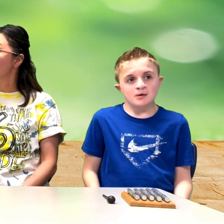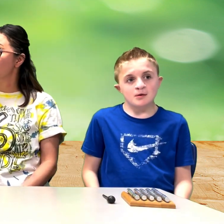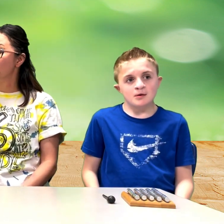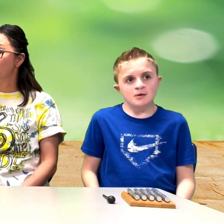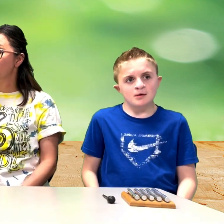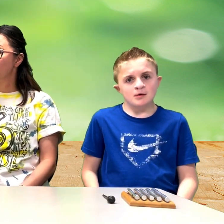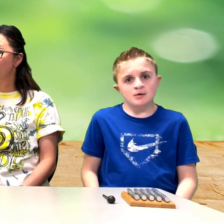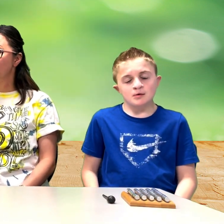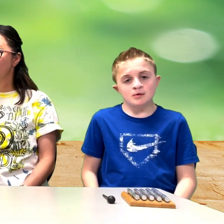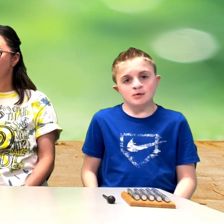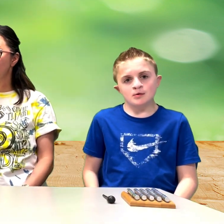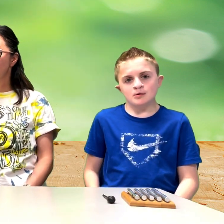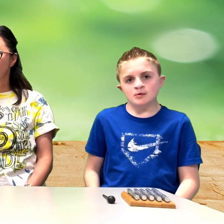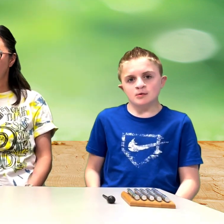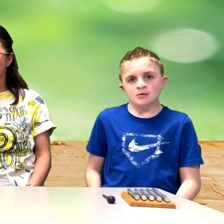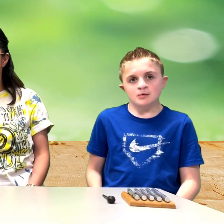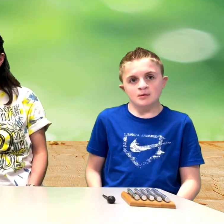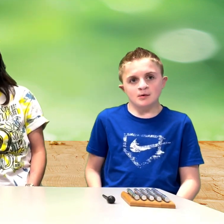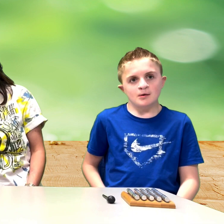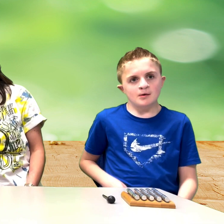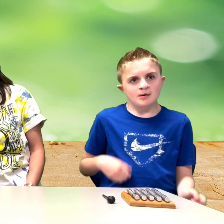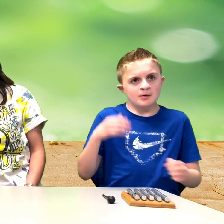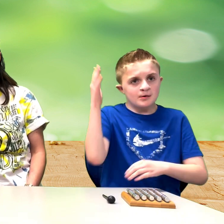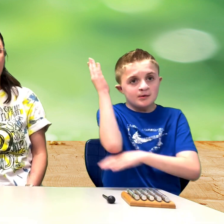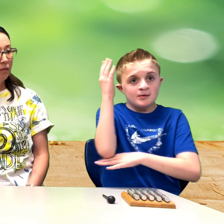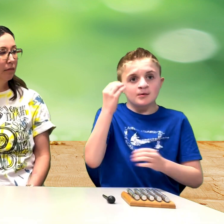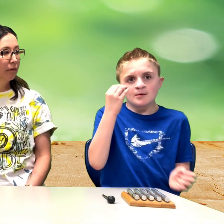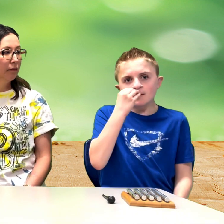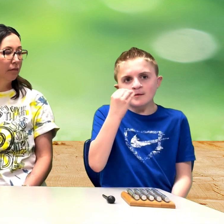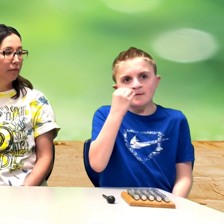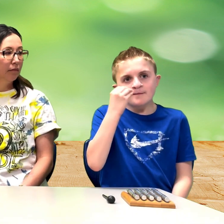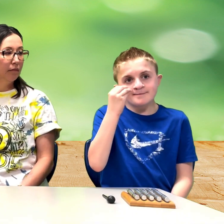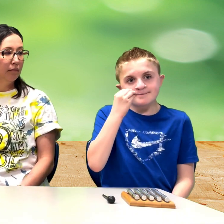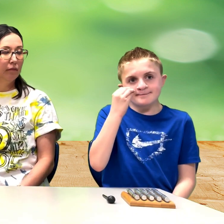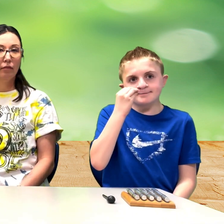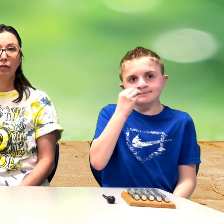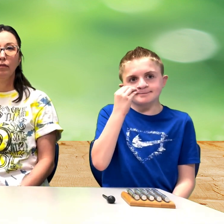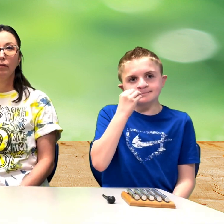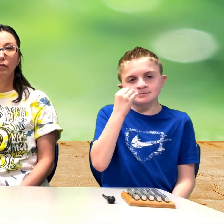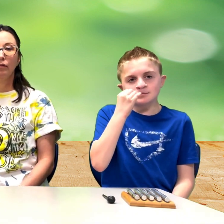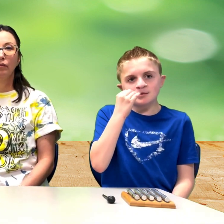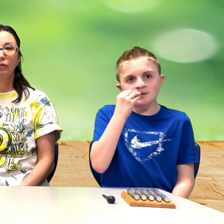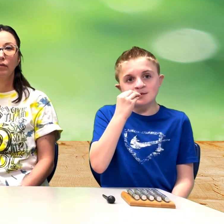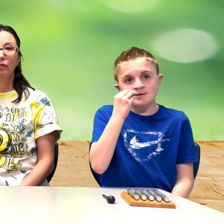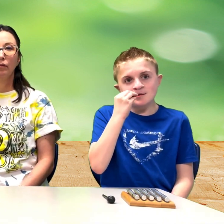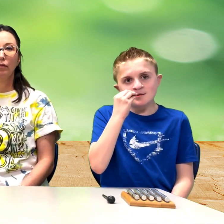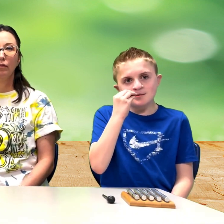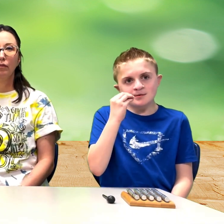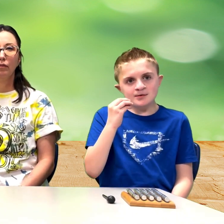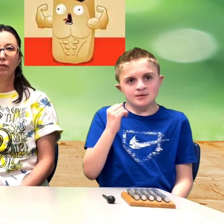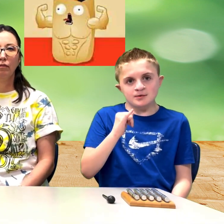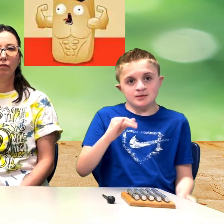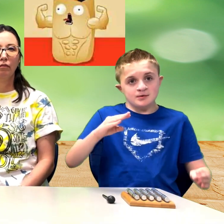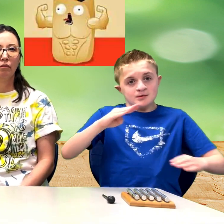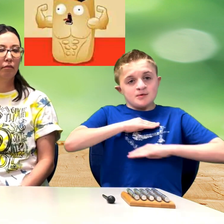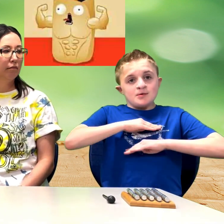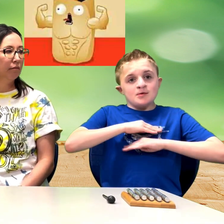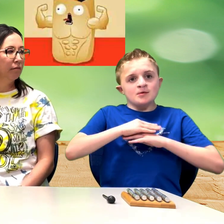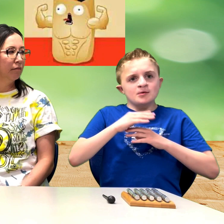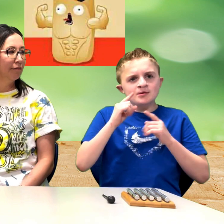For lunch today, we are having the ever satisfying bean and cheese